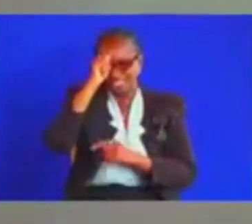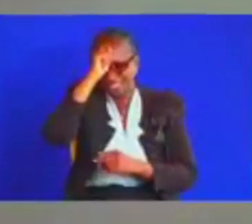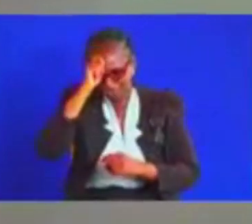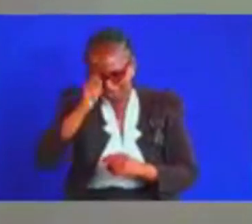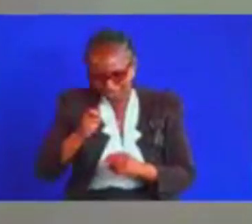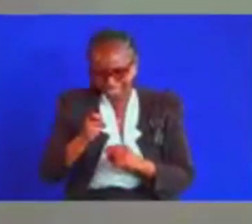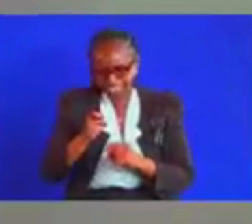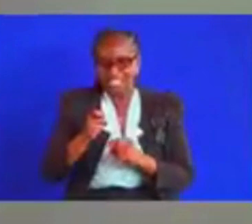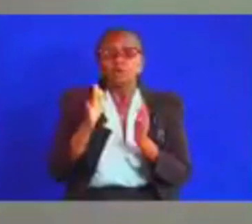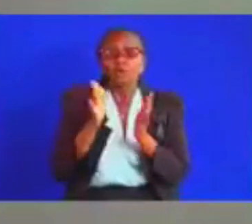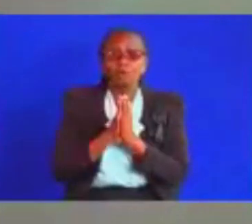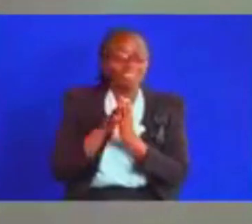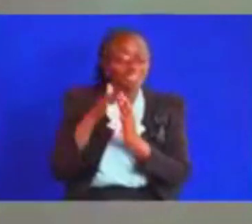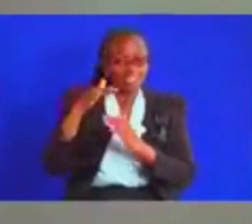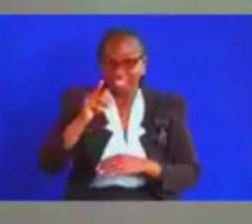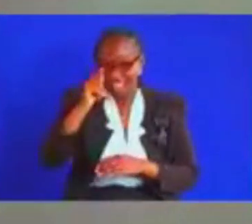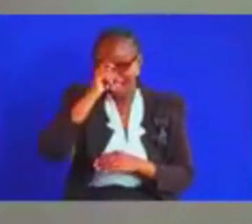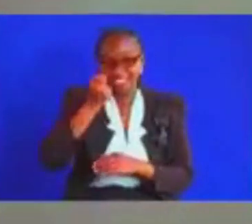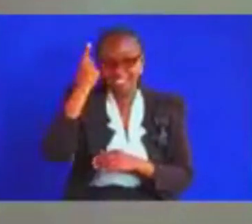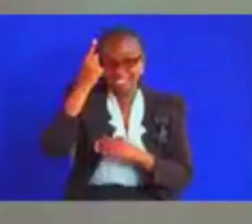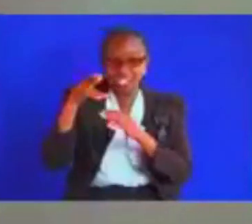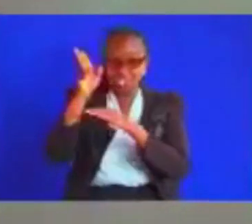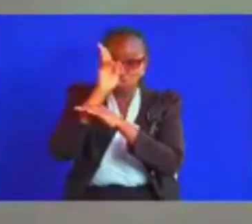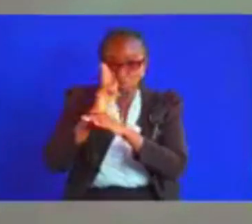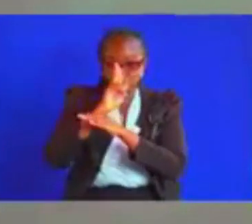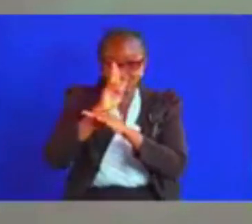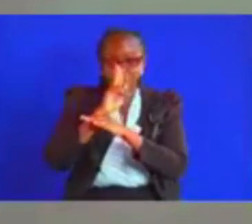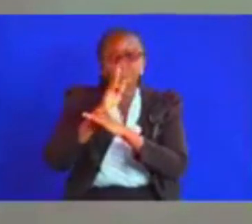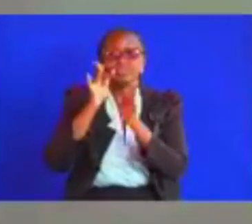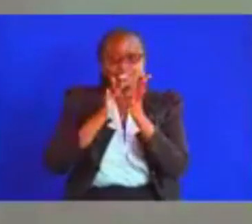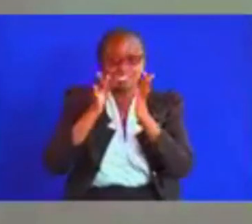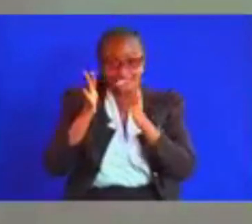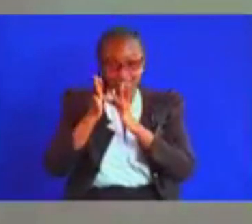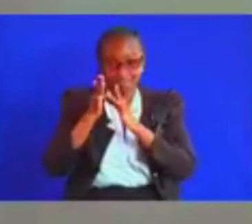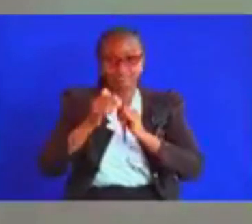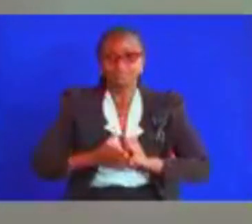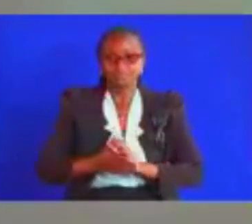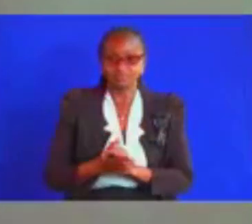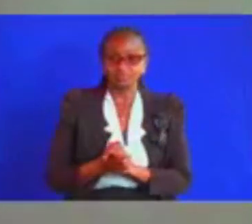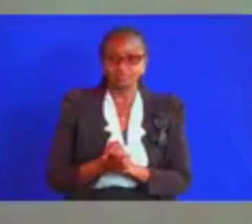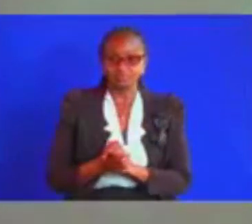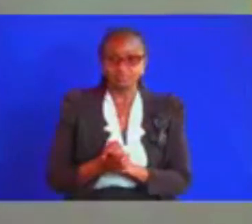their understanding using the marking script, Jesus.